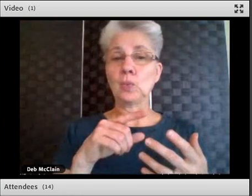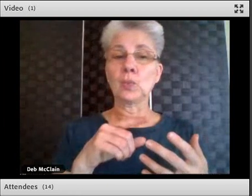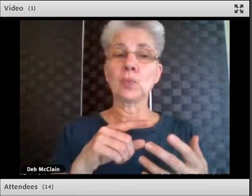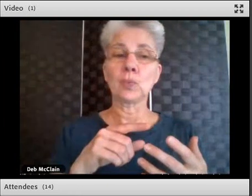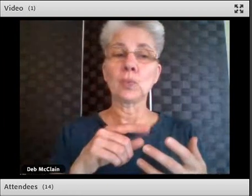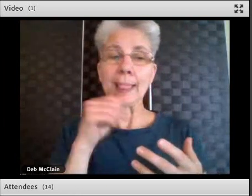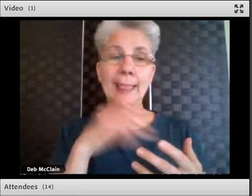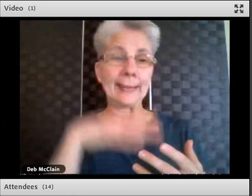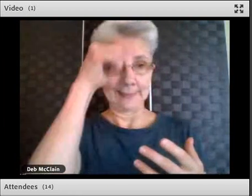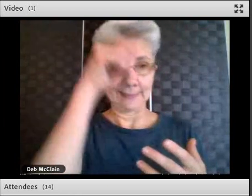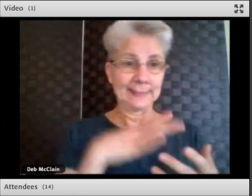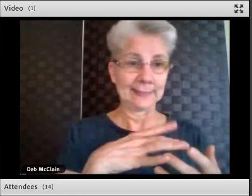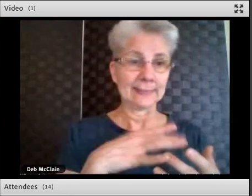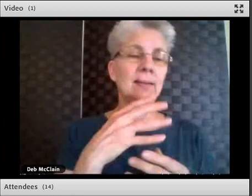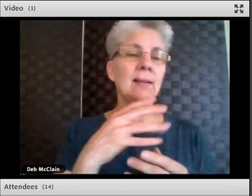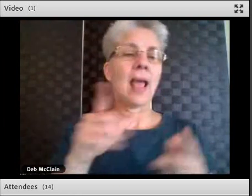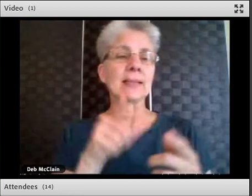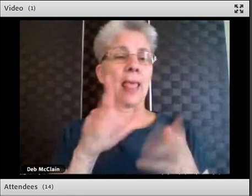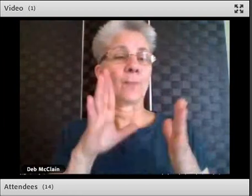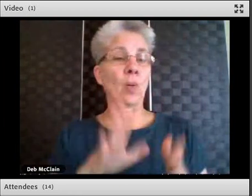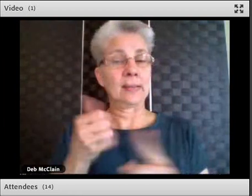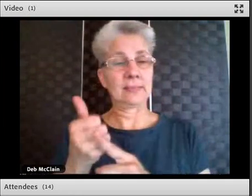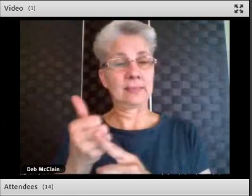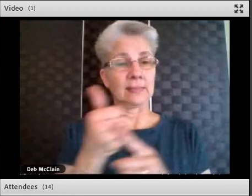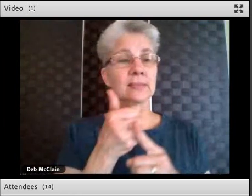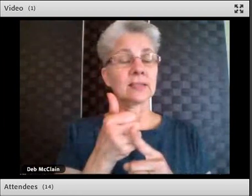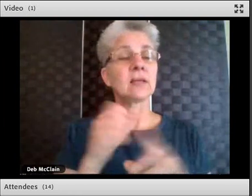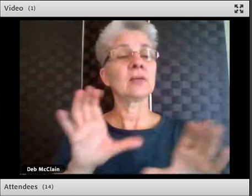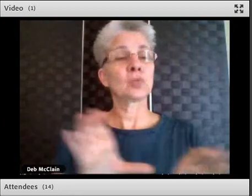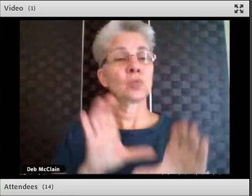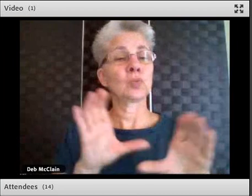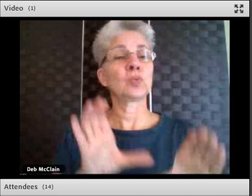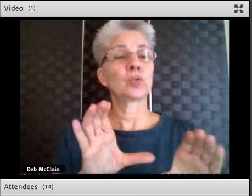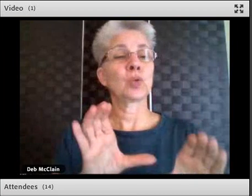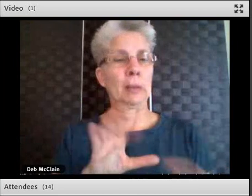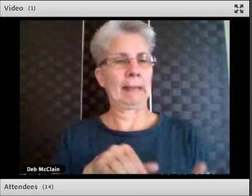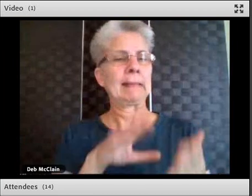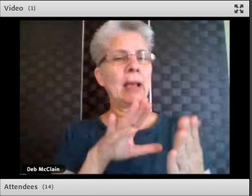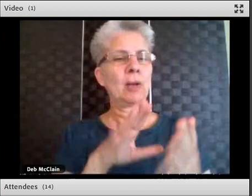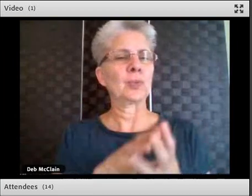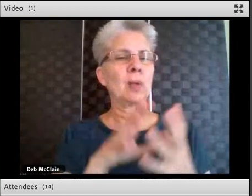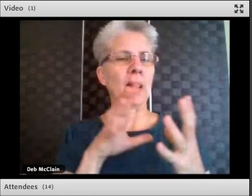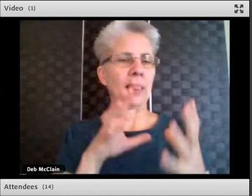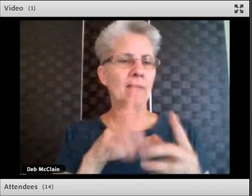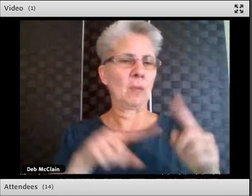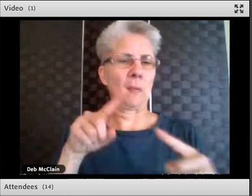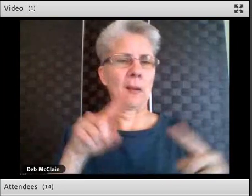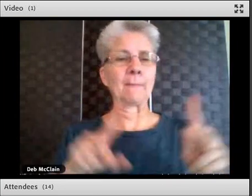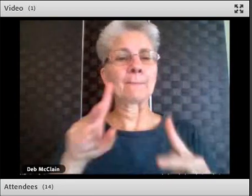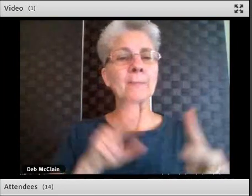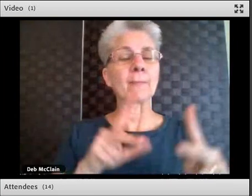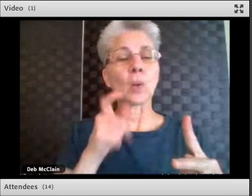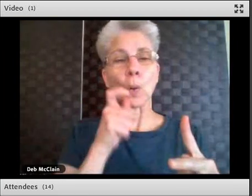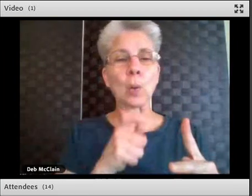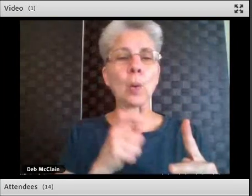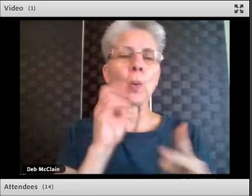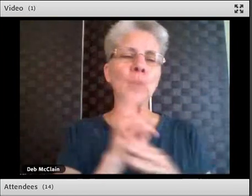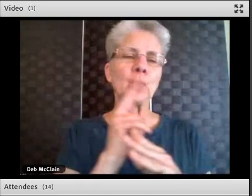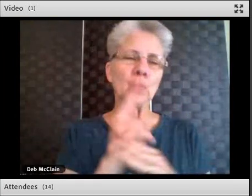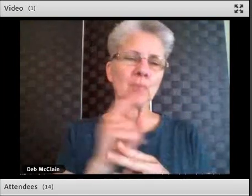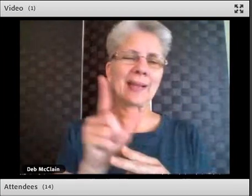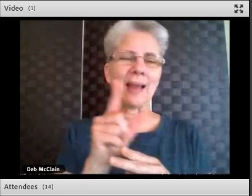as librarians, will and do encounter an incredibly wide variety of people who use your facility